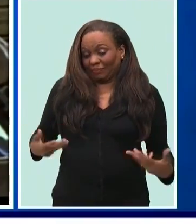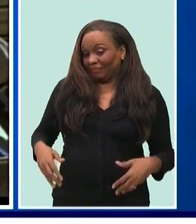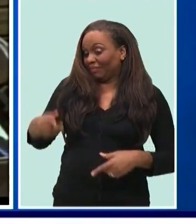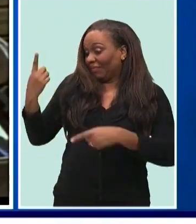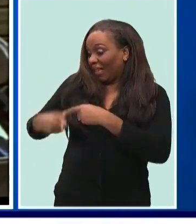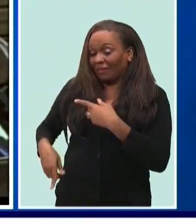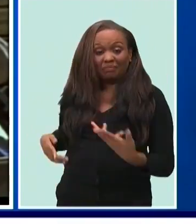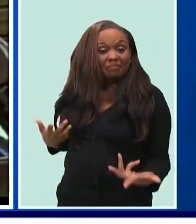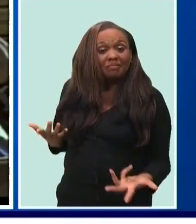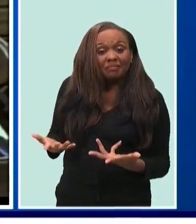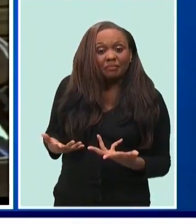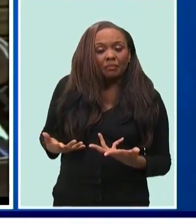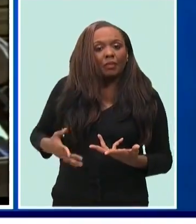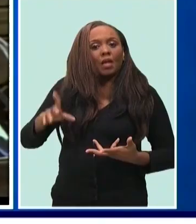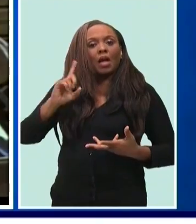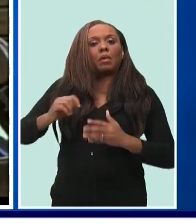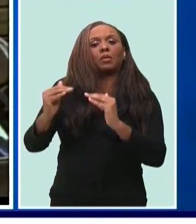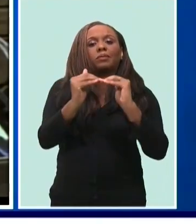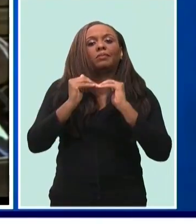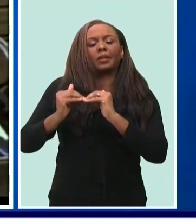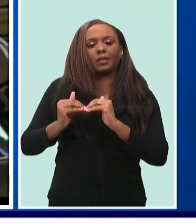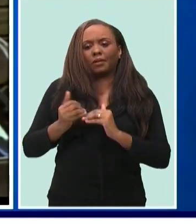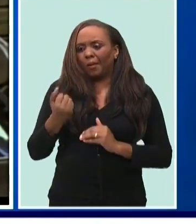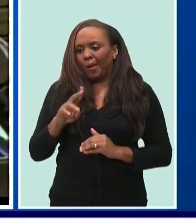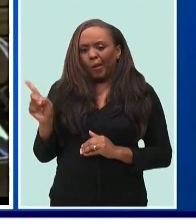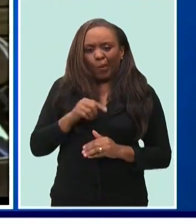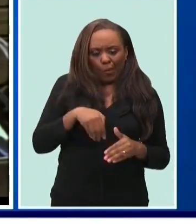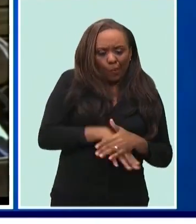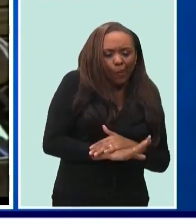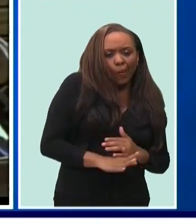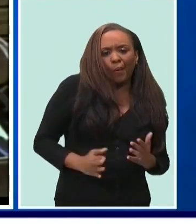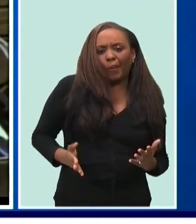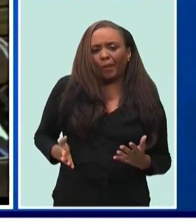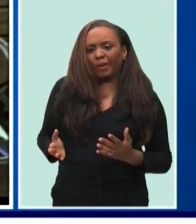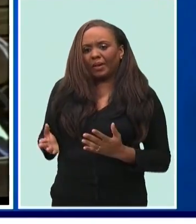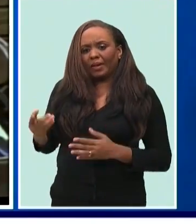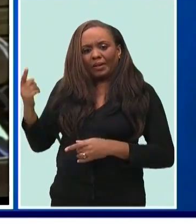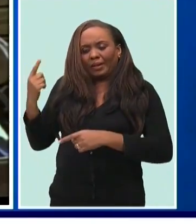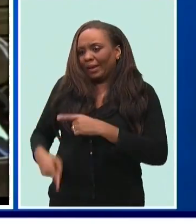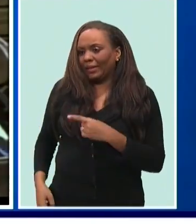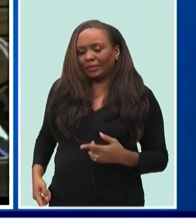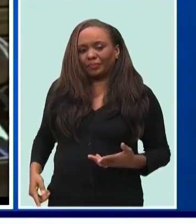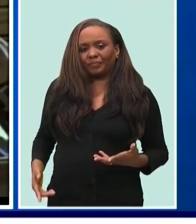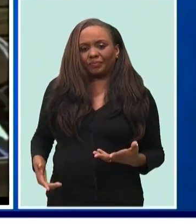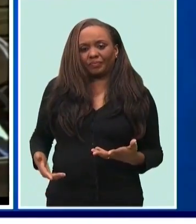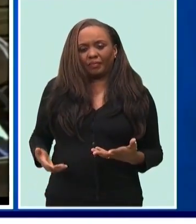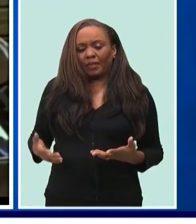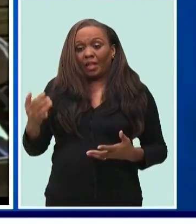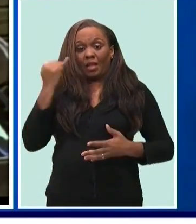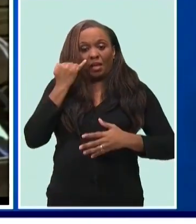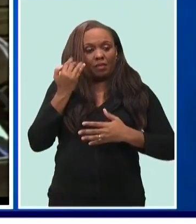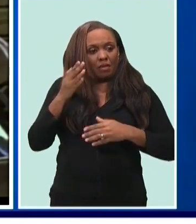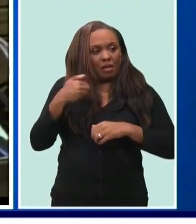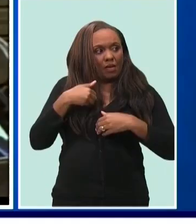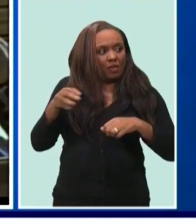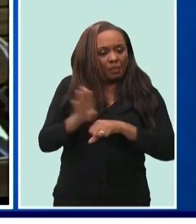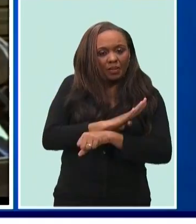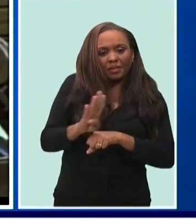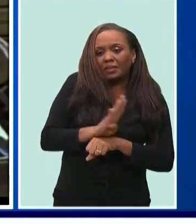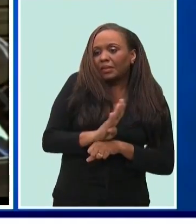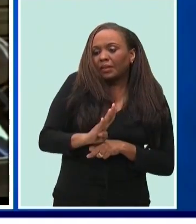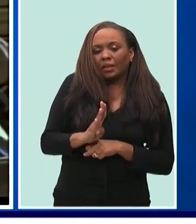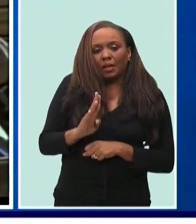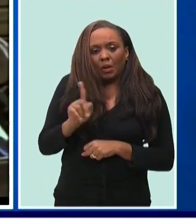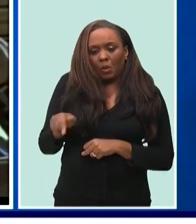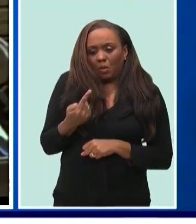be that the place of your birth matters. It cannot be that because you run a business and employ a